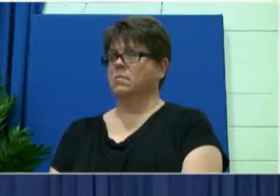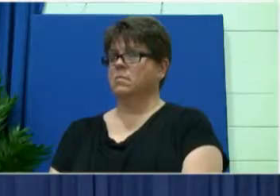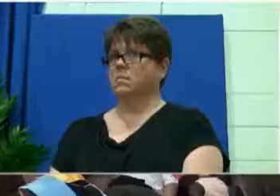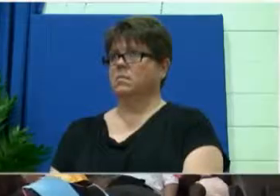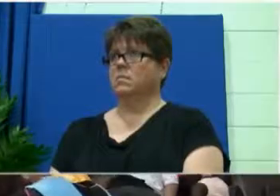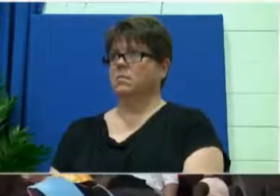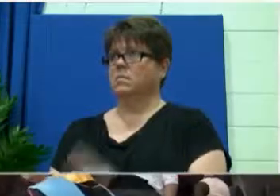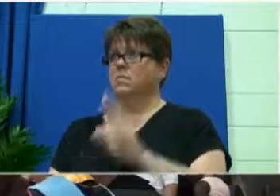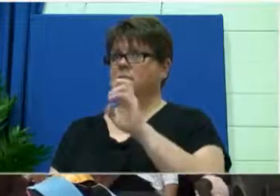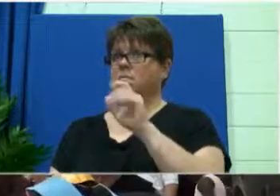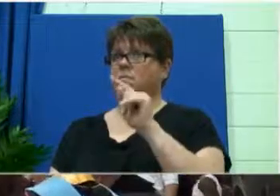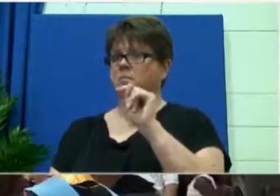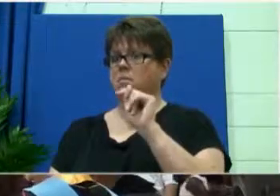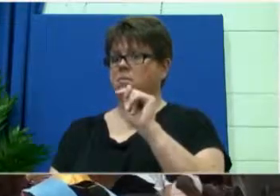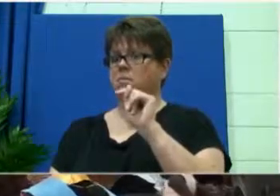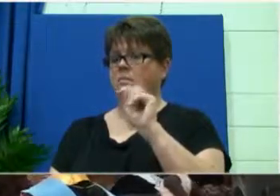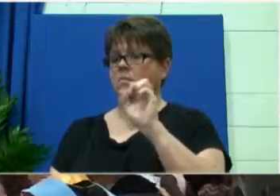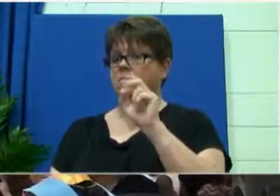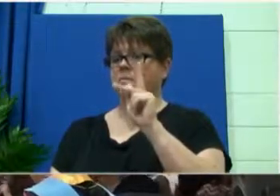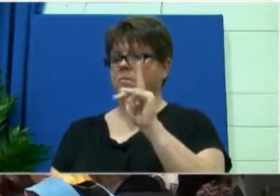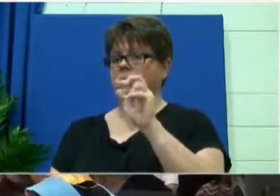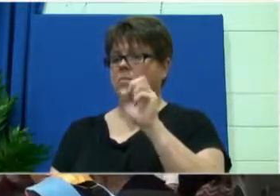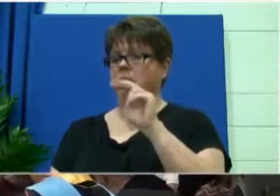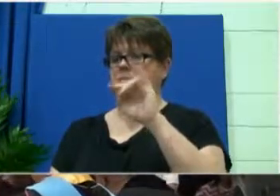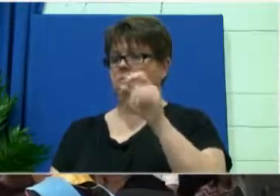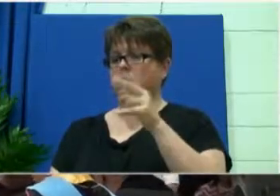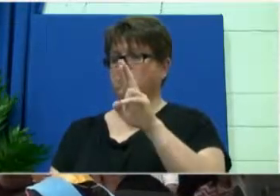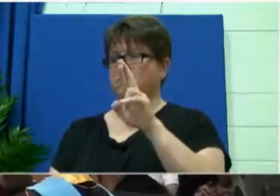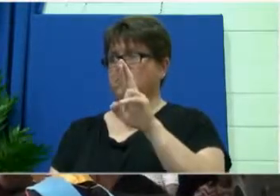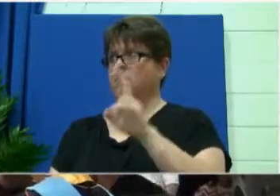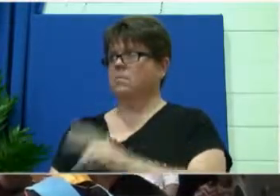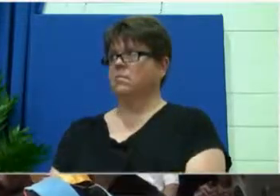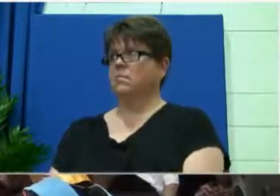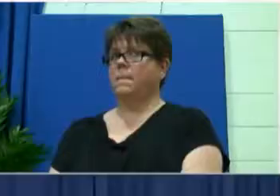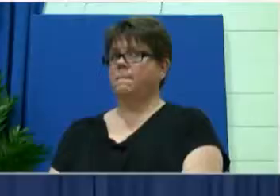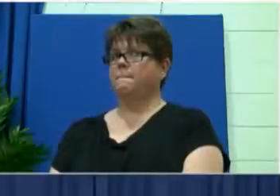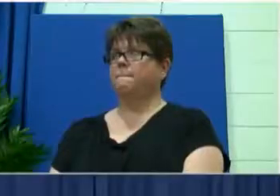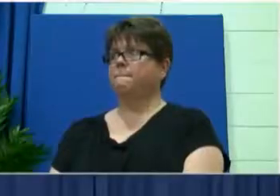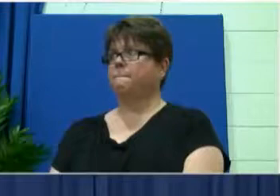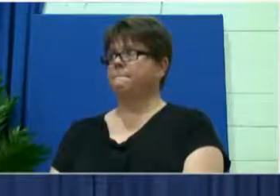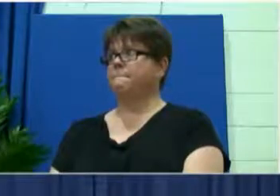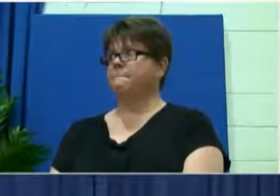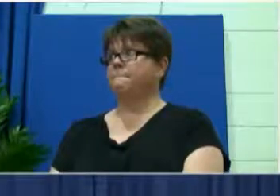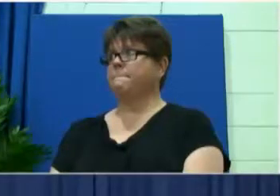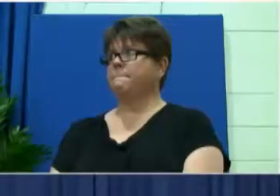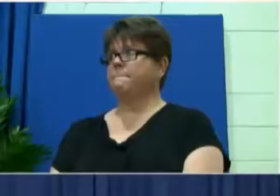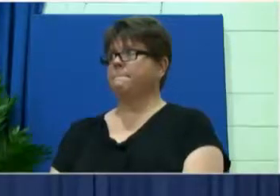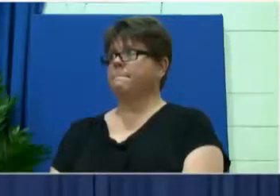Robert Sangster, Jr., Associate in Applied Science in Culinary Arts.